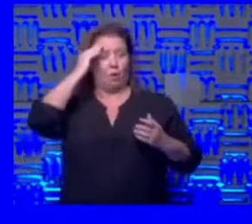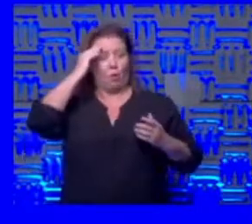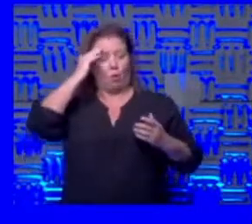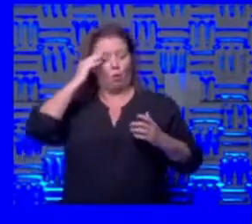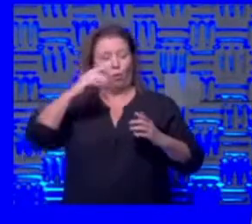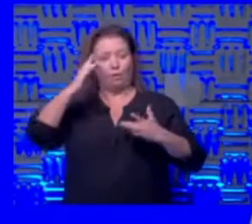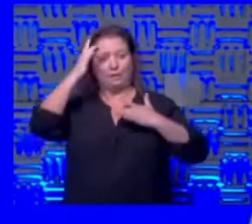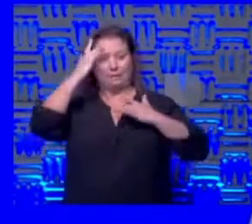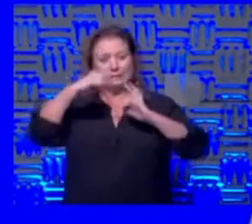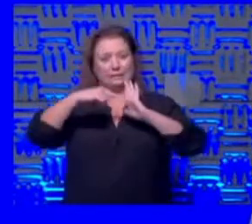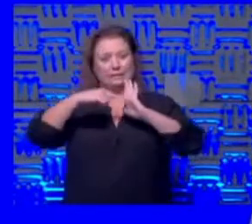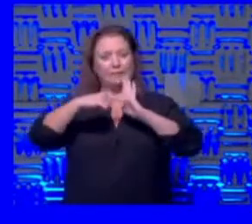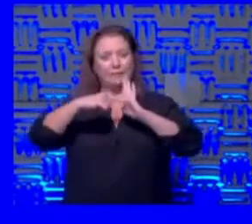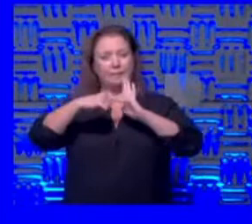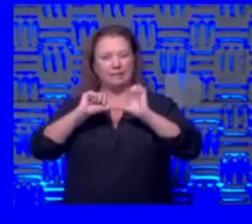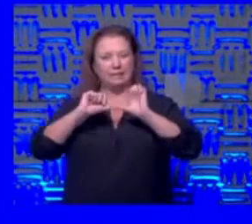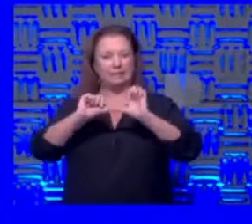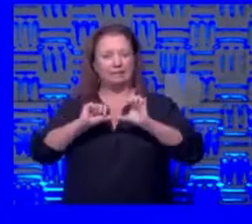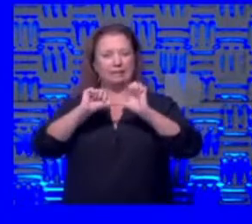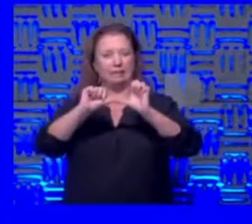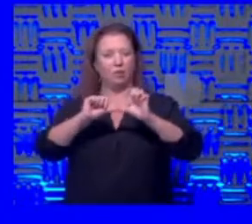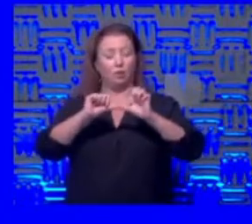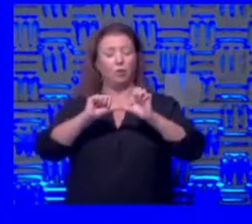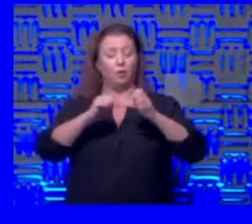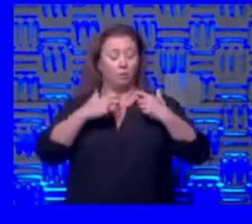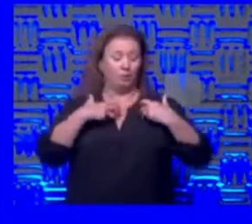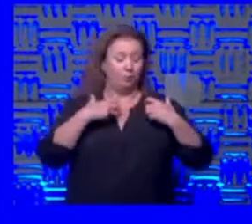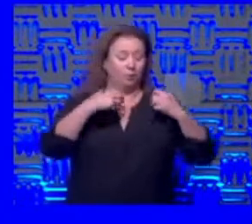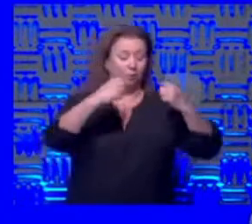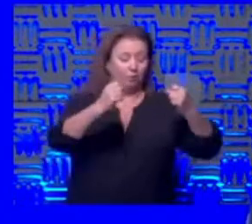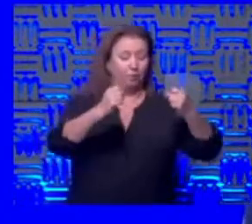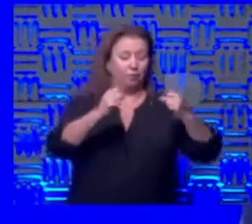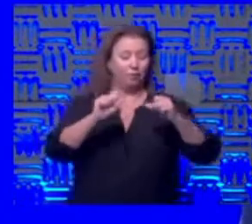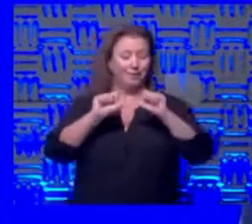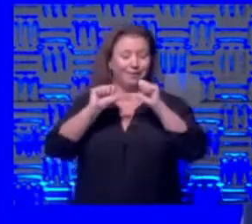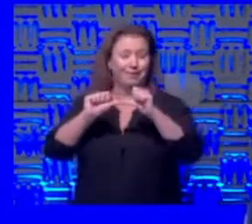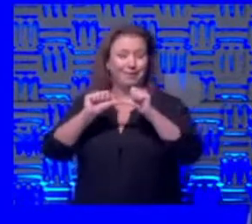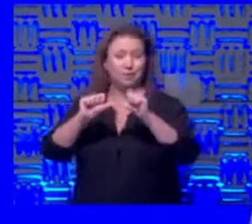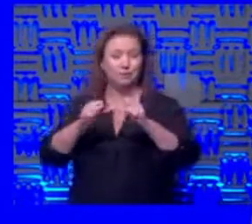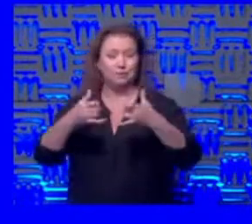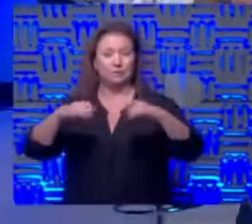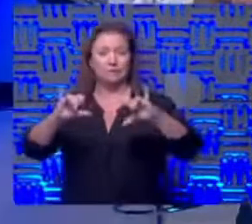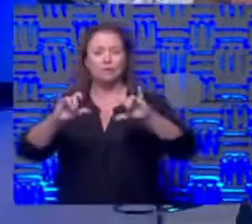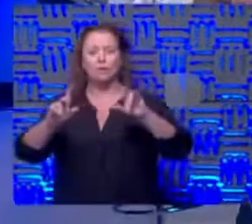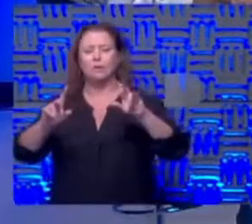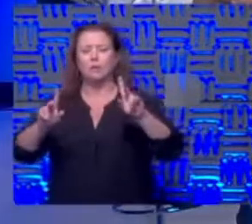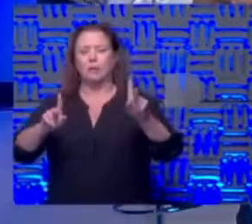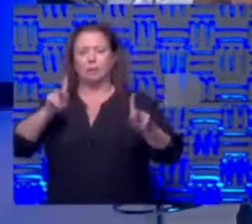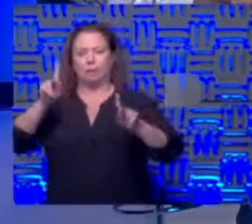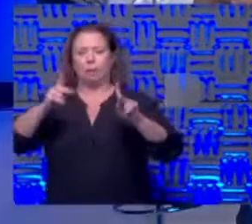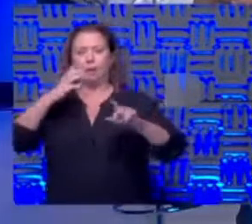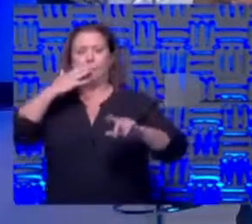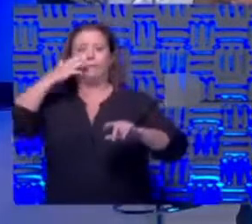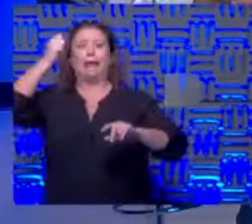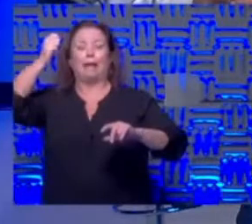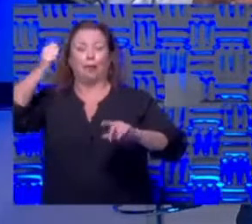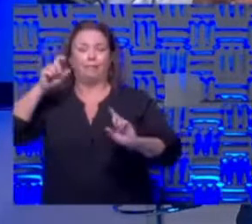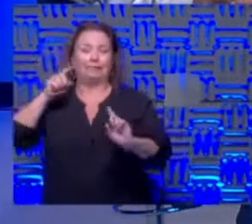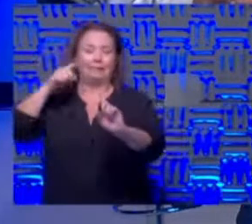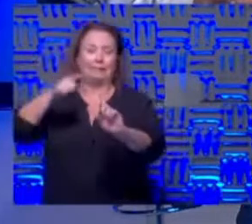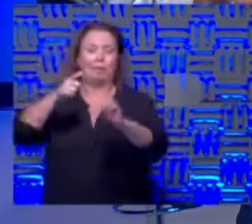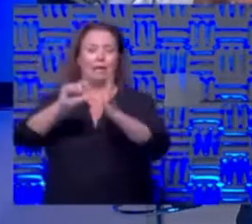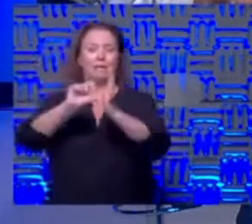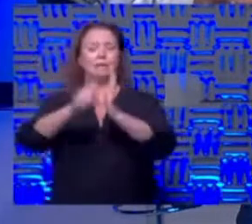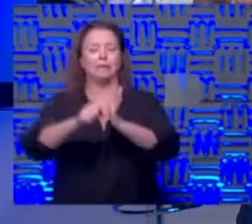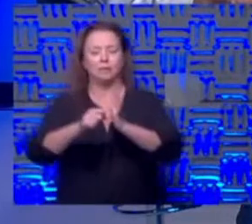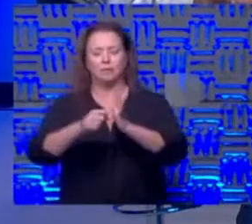last certainly after you get over the acute infection. I think people do get better. That's the key. Yeah. And we